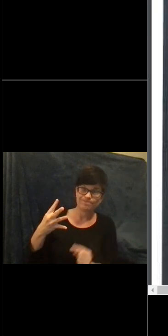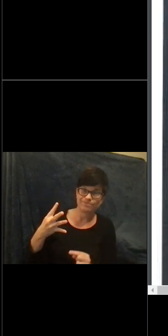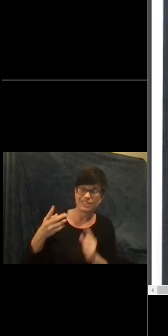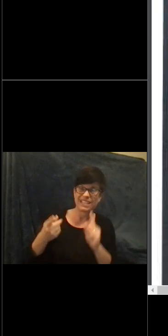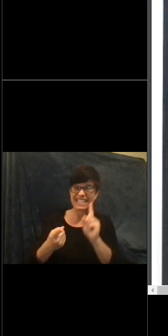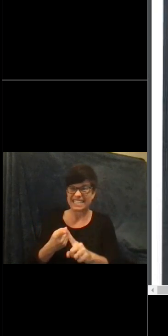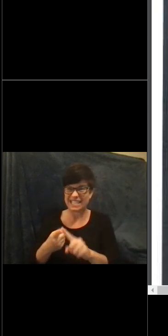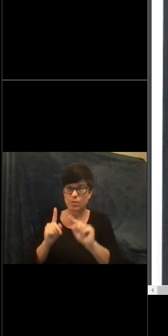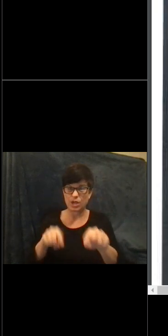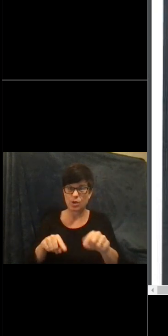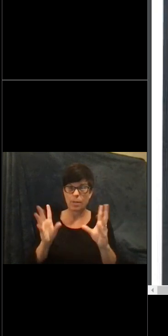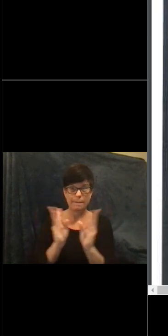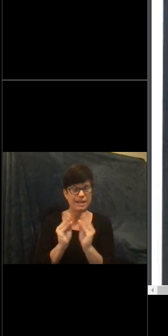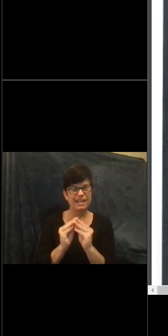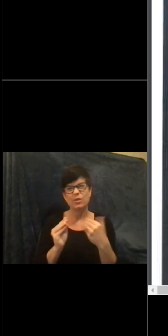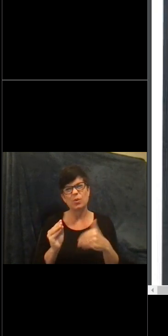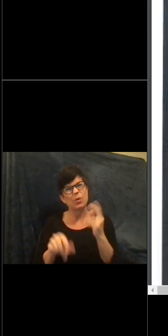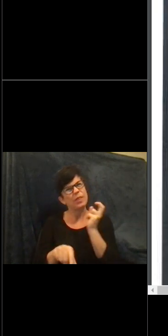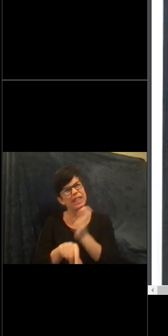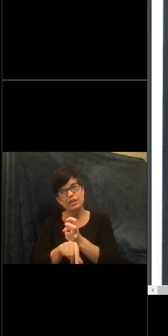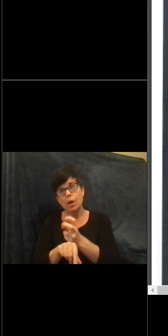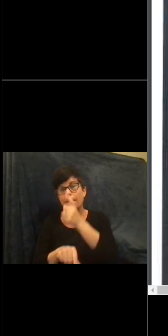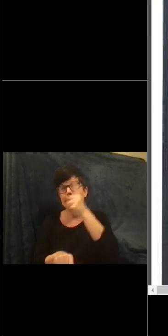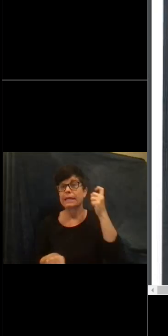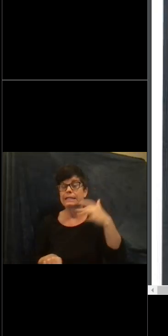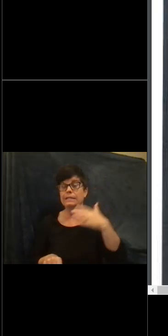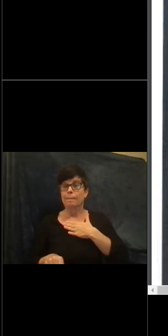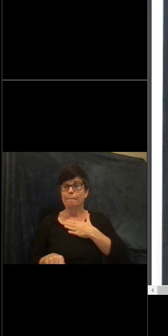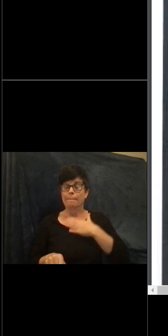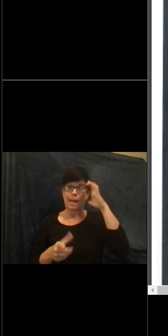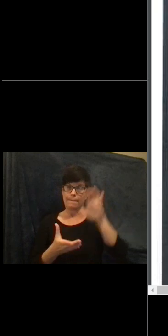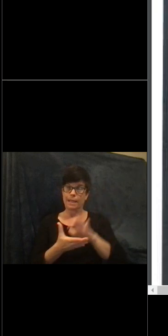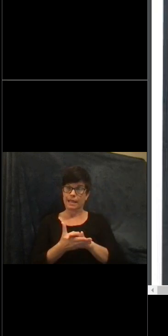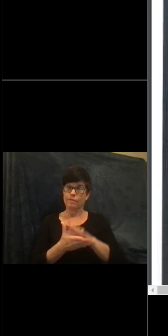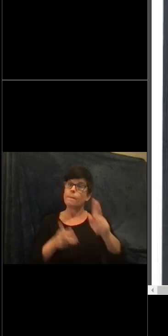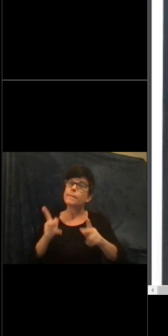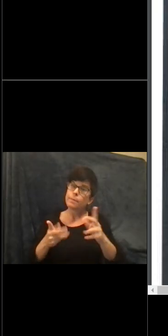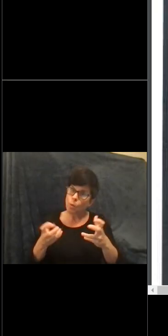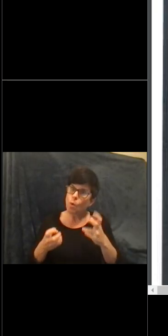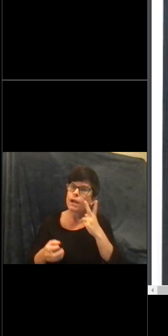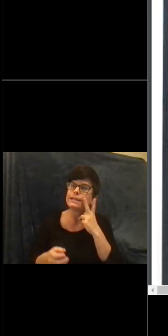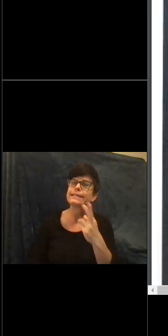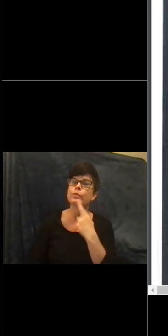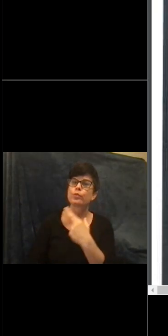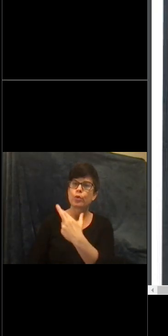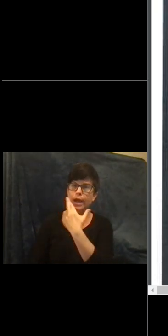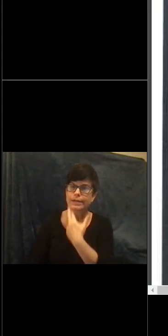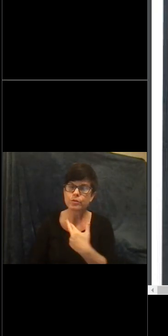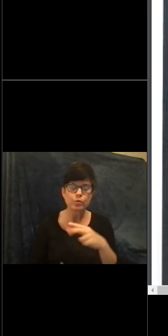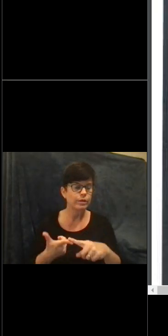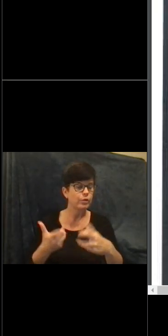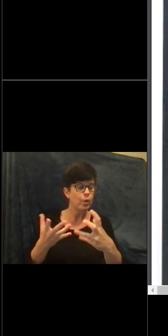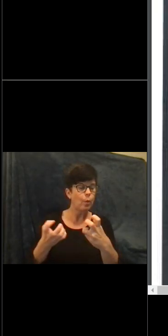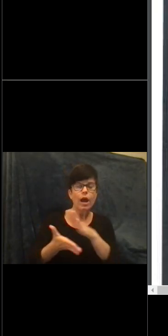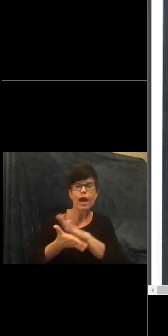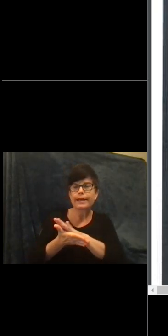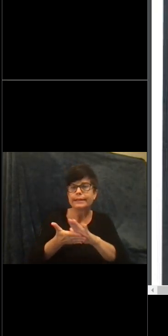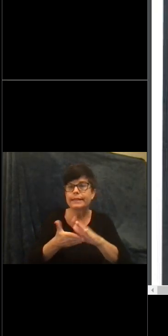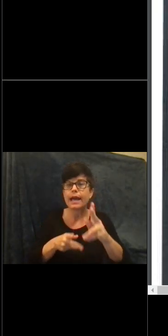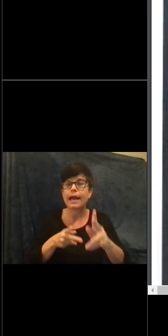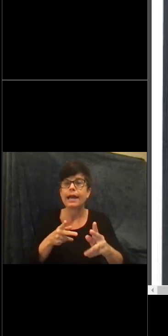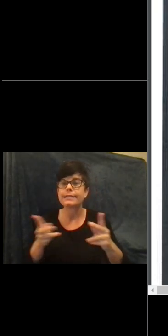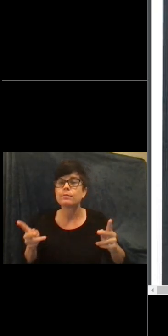catch-22, because my general belief is that generally speaking, people want to see restaurants. They want nice places to go. They just want to make